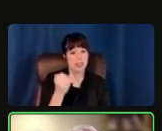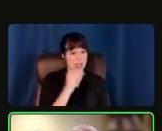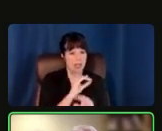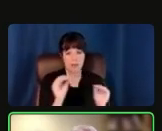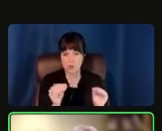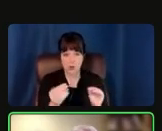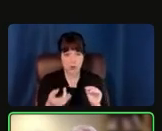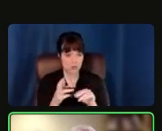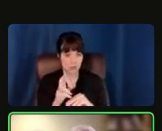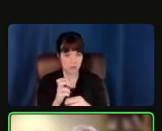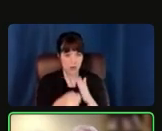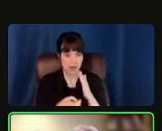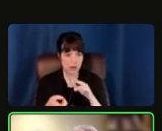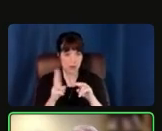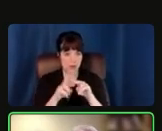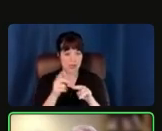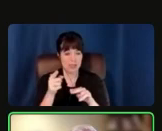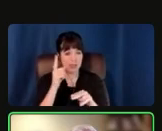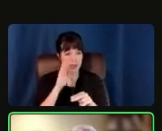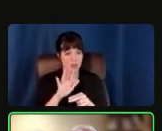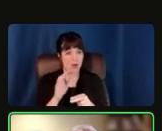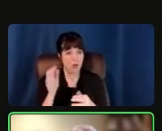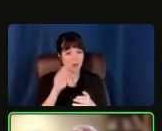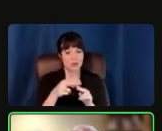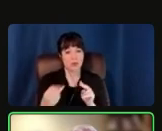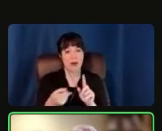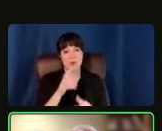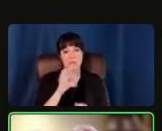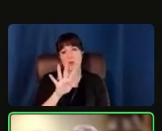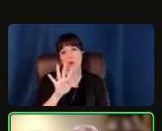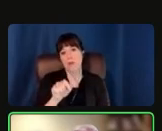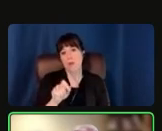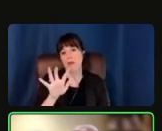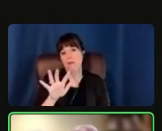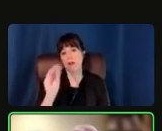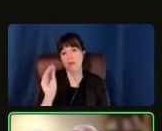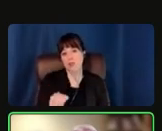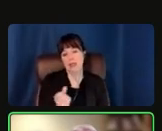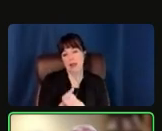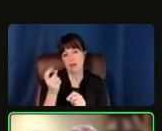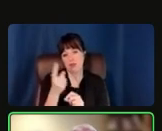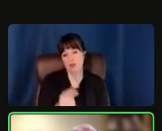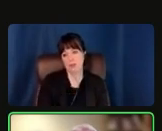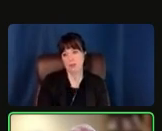their combined return is forecasted to drop to 4.5% next year.